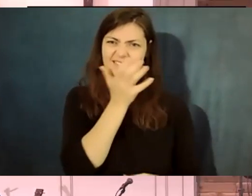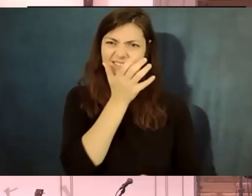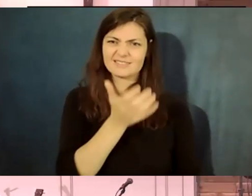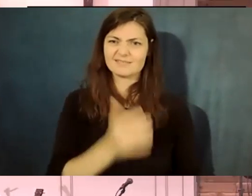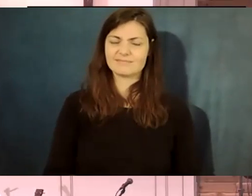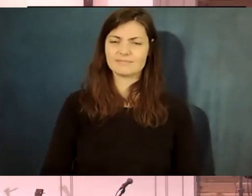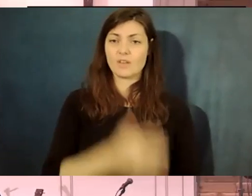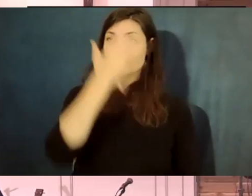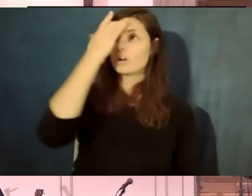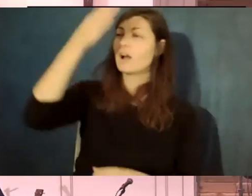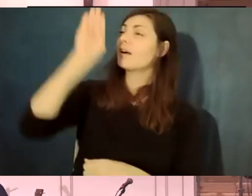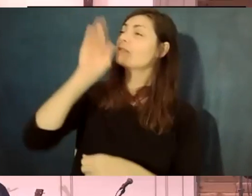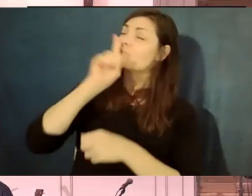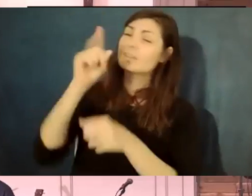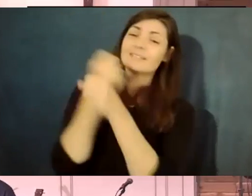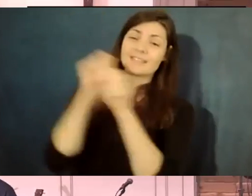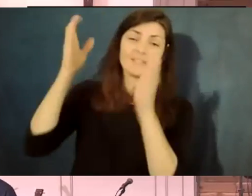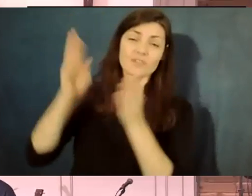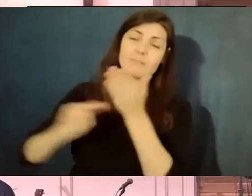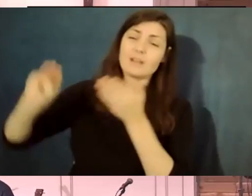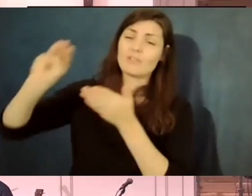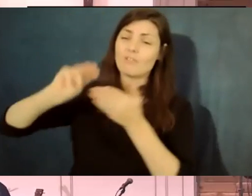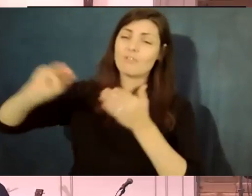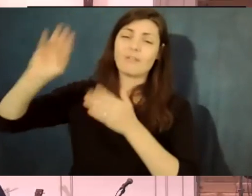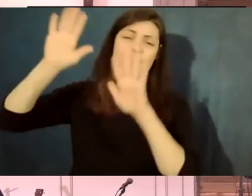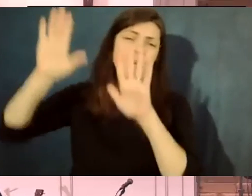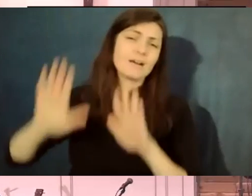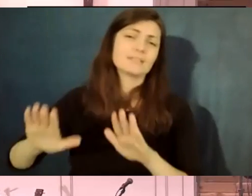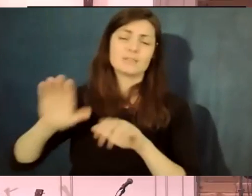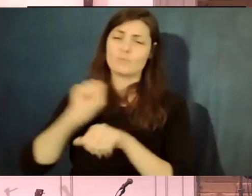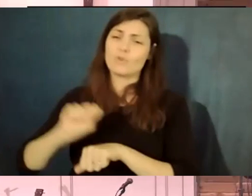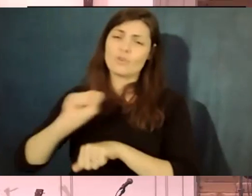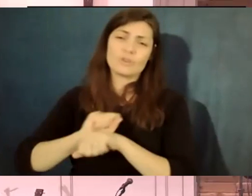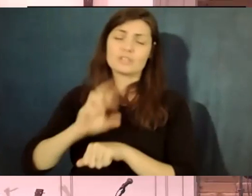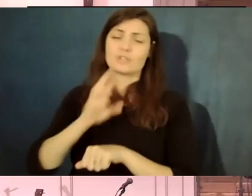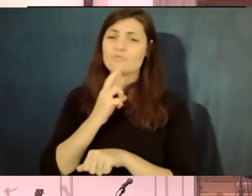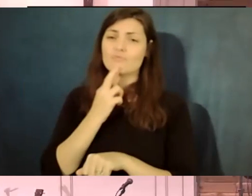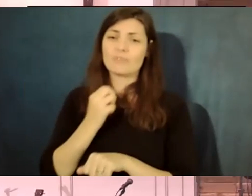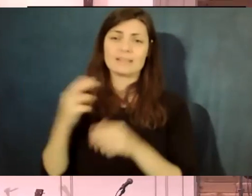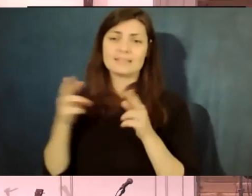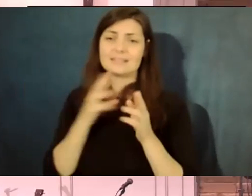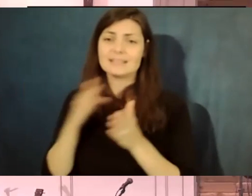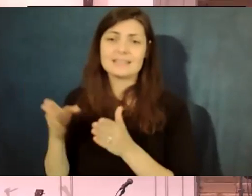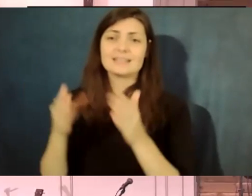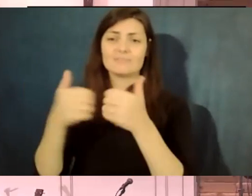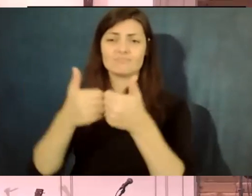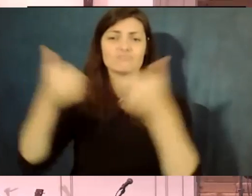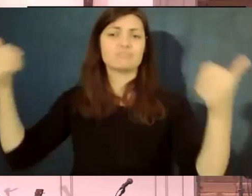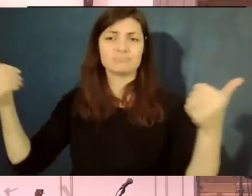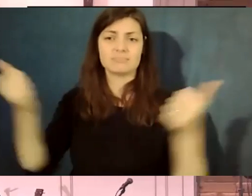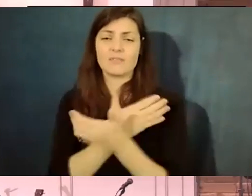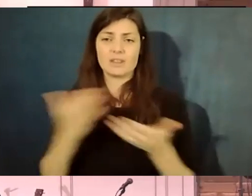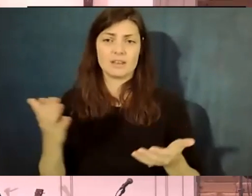great things in Egypt, wondrous works in the land of Ham, awesome things by the Red Sea. Therefore, he said that he would destroy